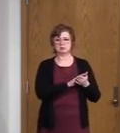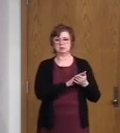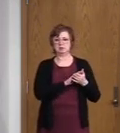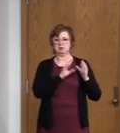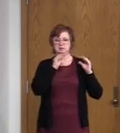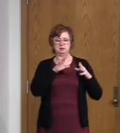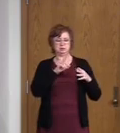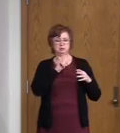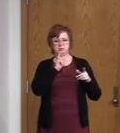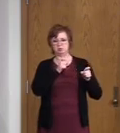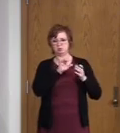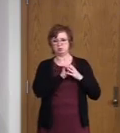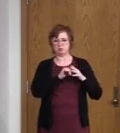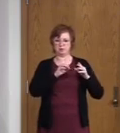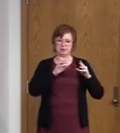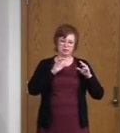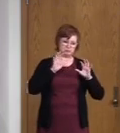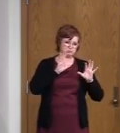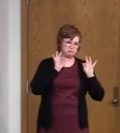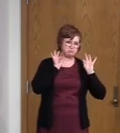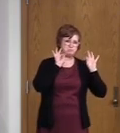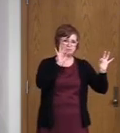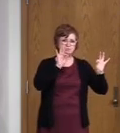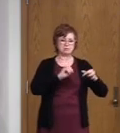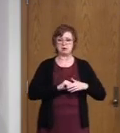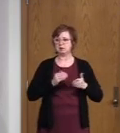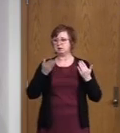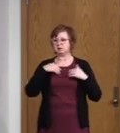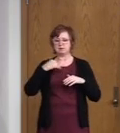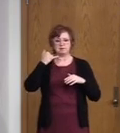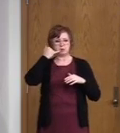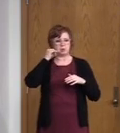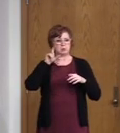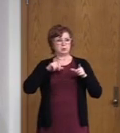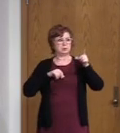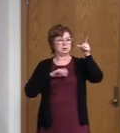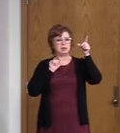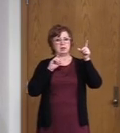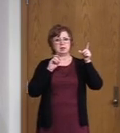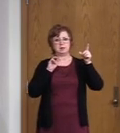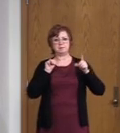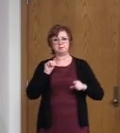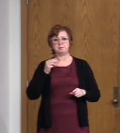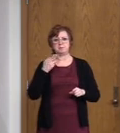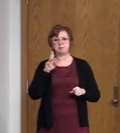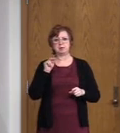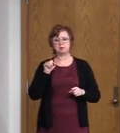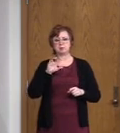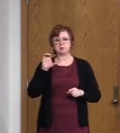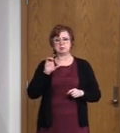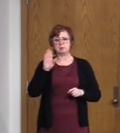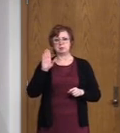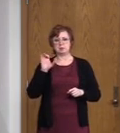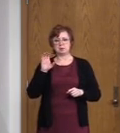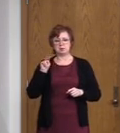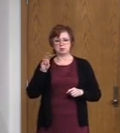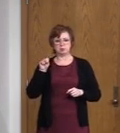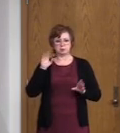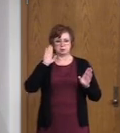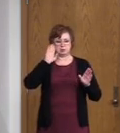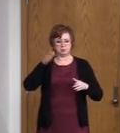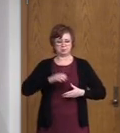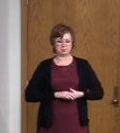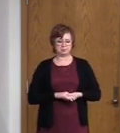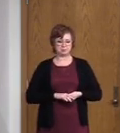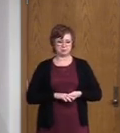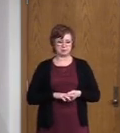And we'll take some questions on the line. Operator? We have Adam Hunter with CBC. Thanks.